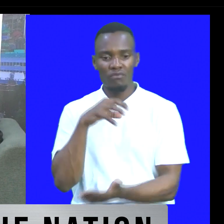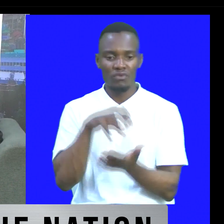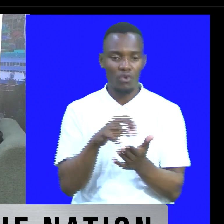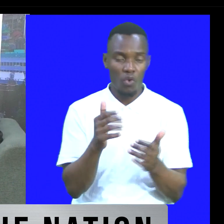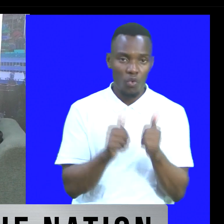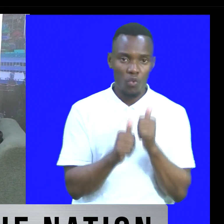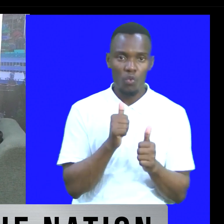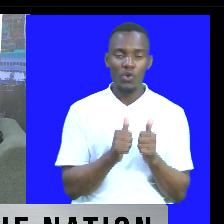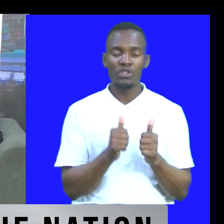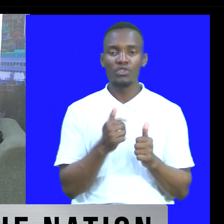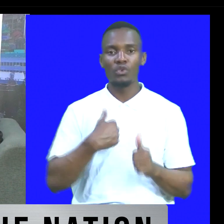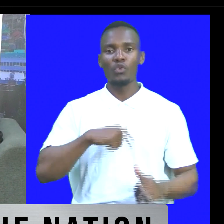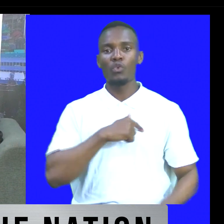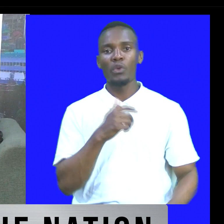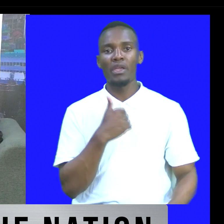Kenyan